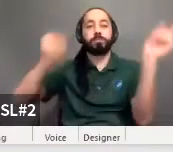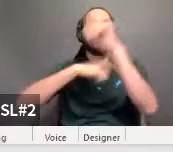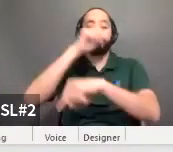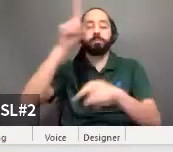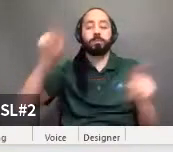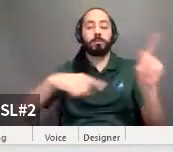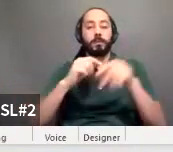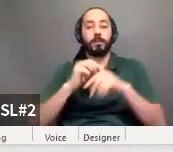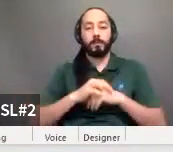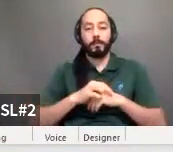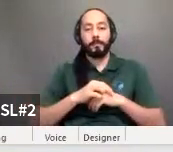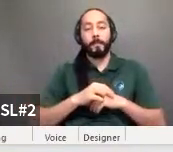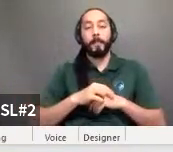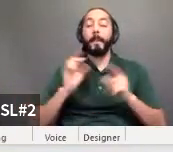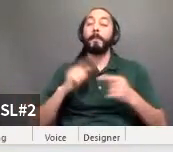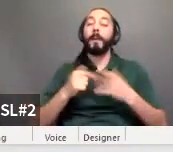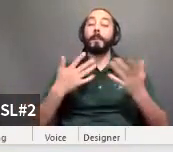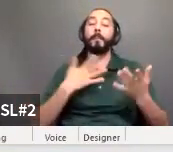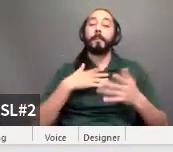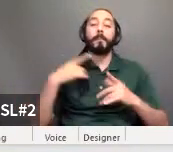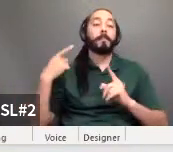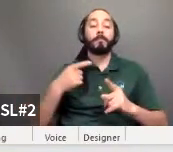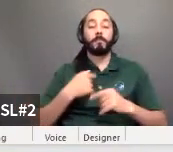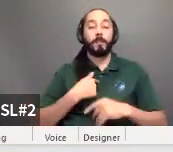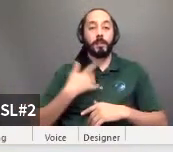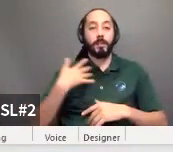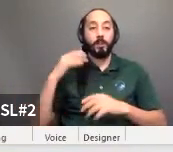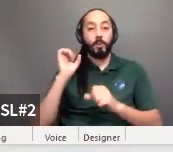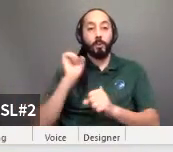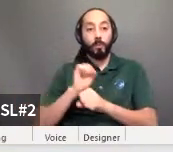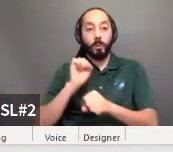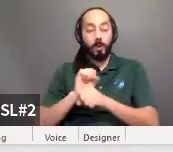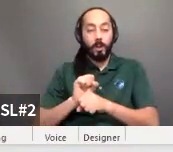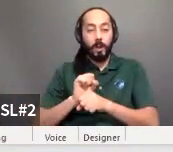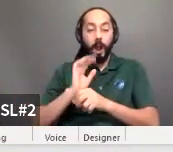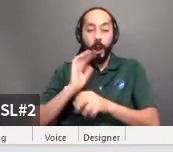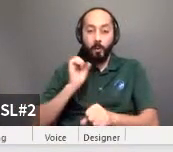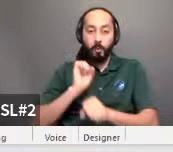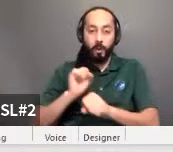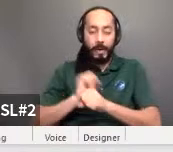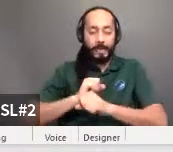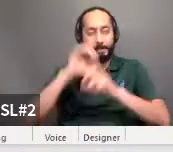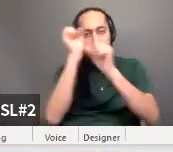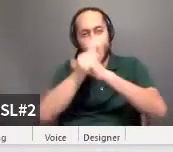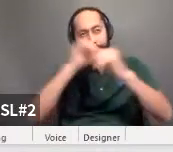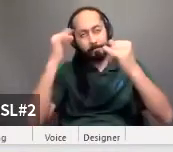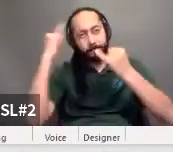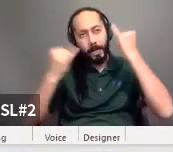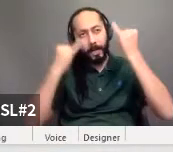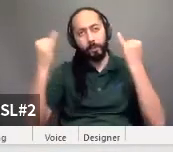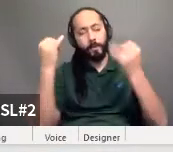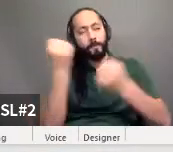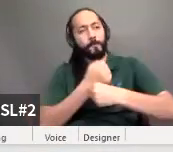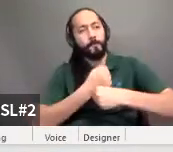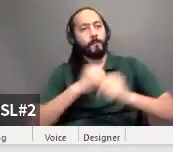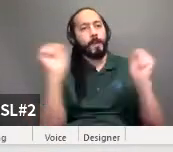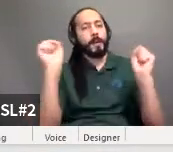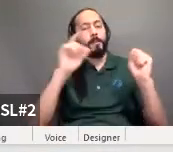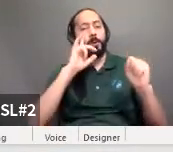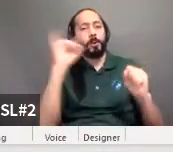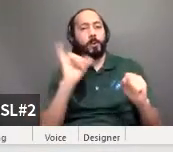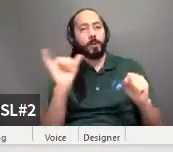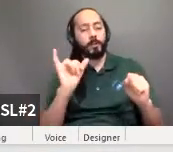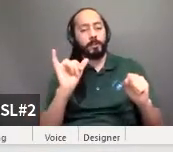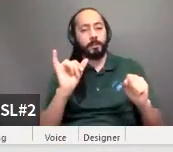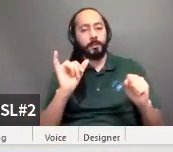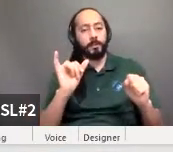our work is the imagining of freedom and the understanding of freedom, remembering it, because I did not forget